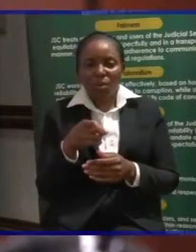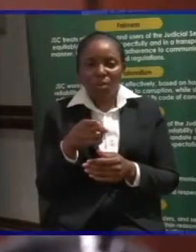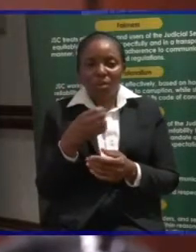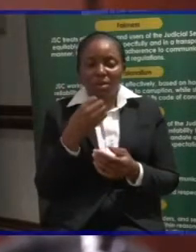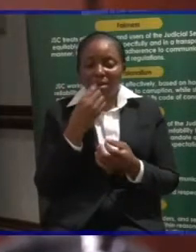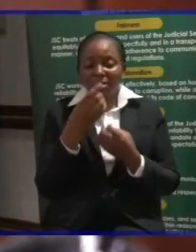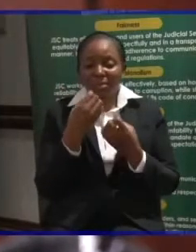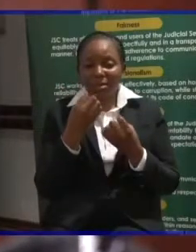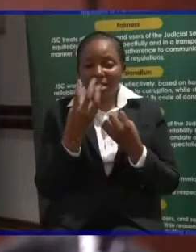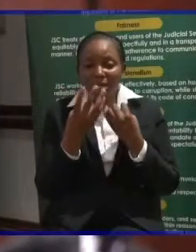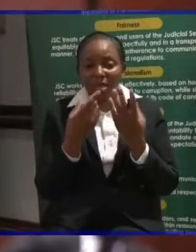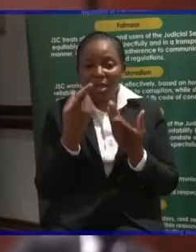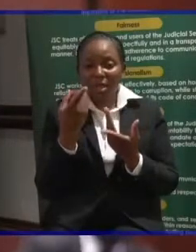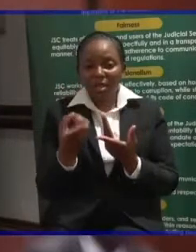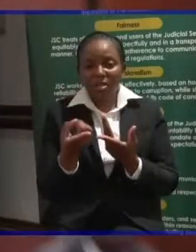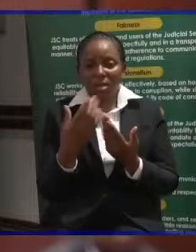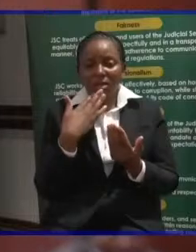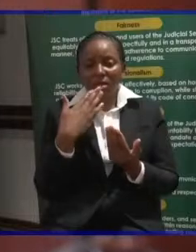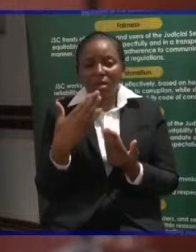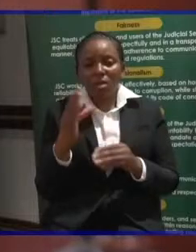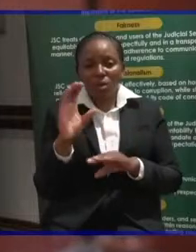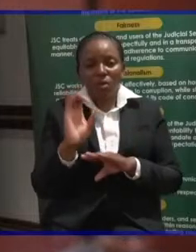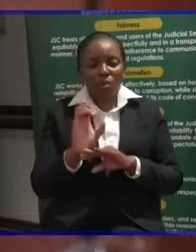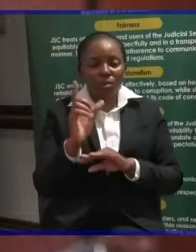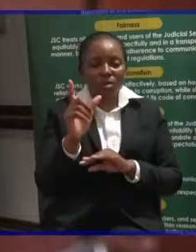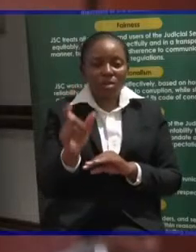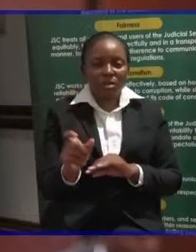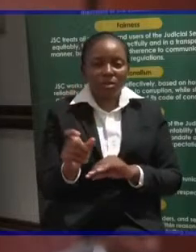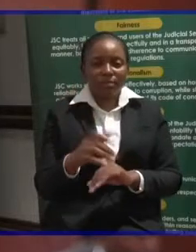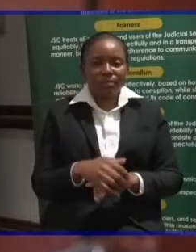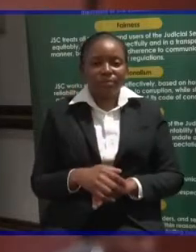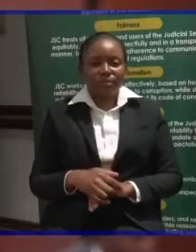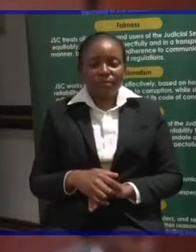on that? Thank you, Commissioner.